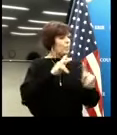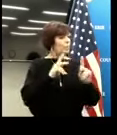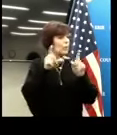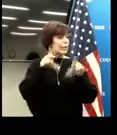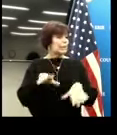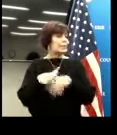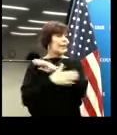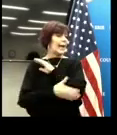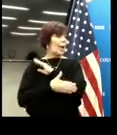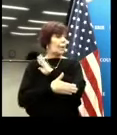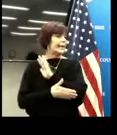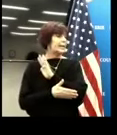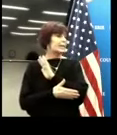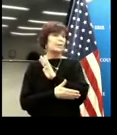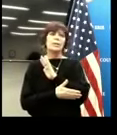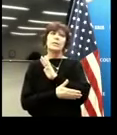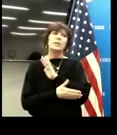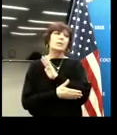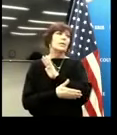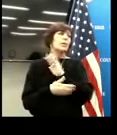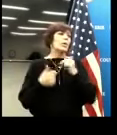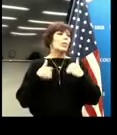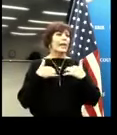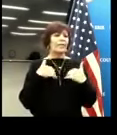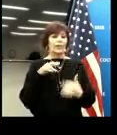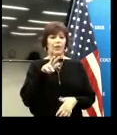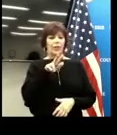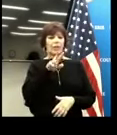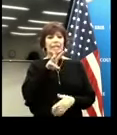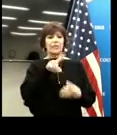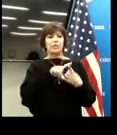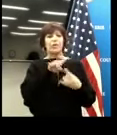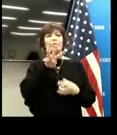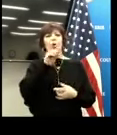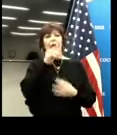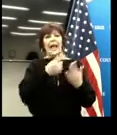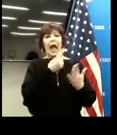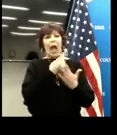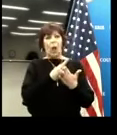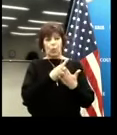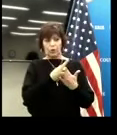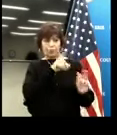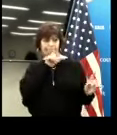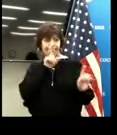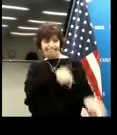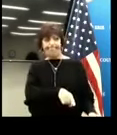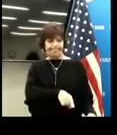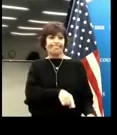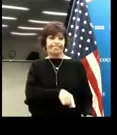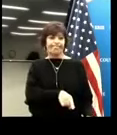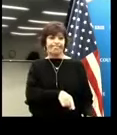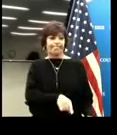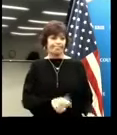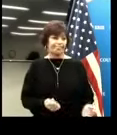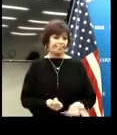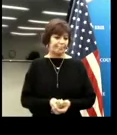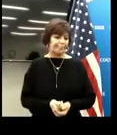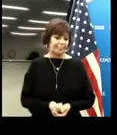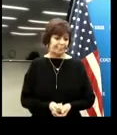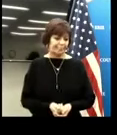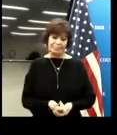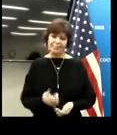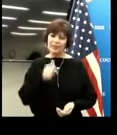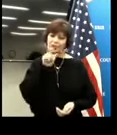county. Yeah, we have a 36 to 40 hour turnaround right now on testing from the county. And